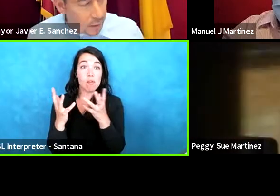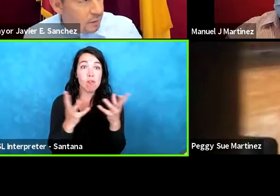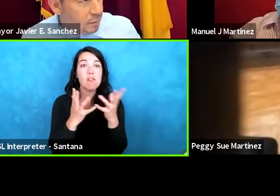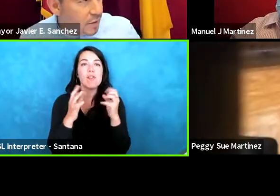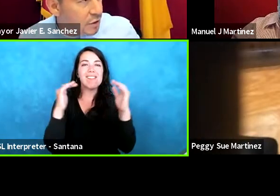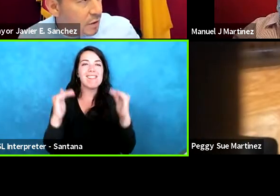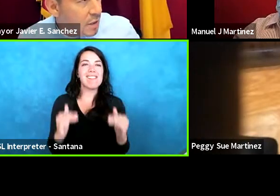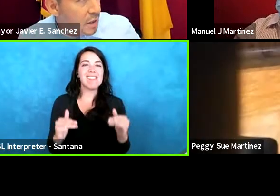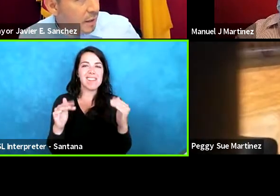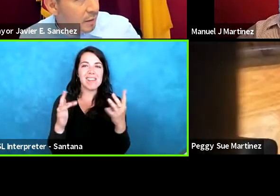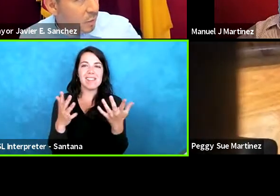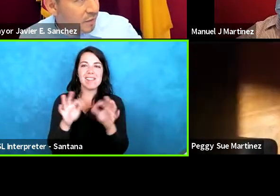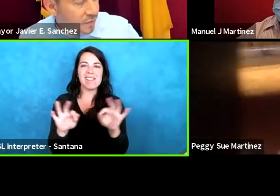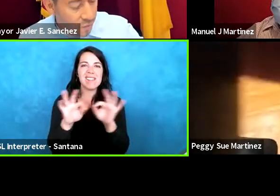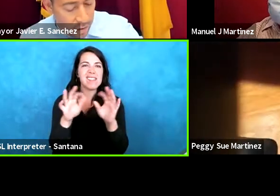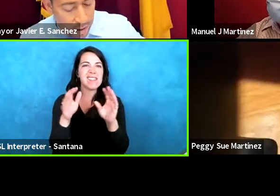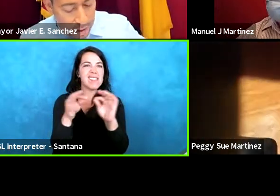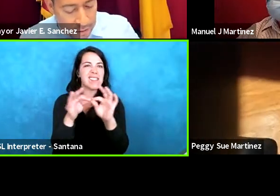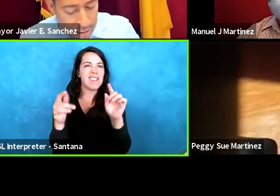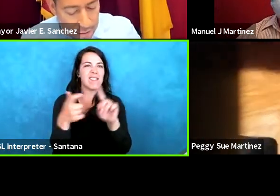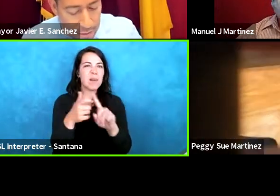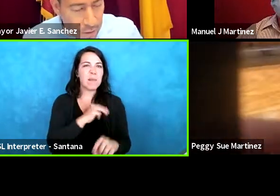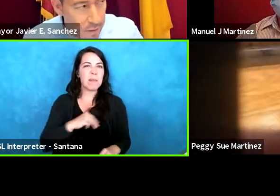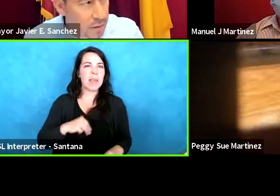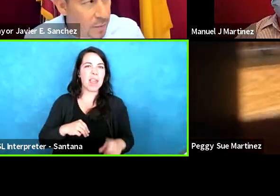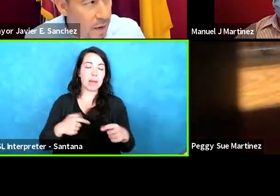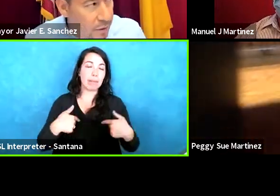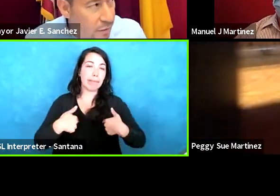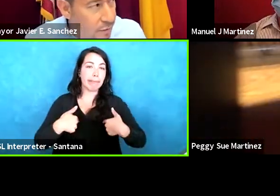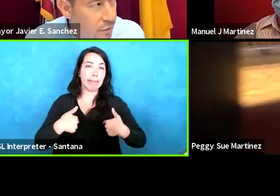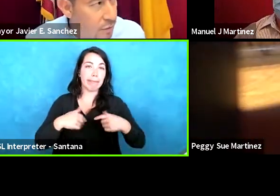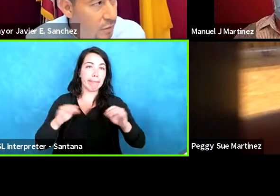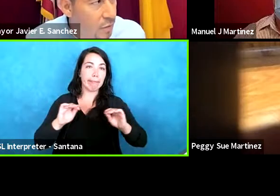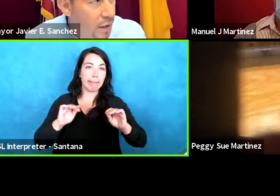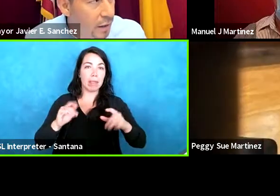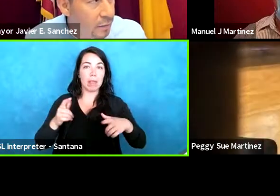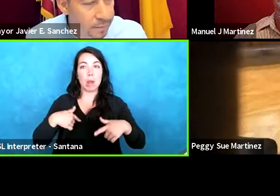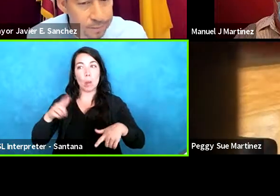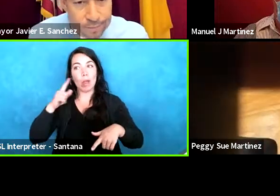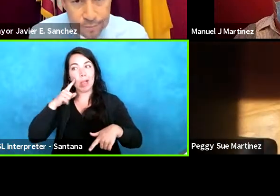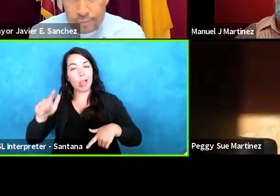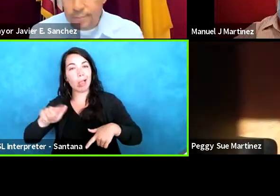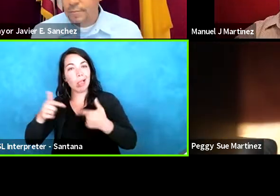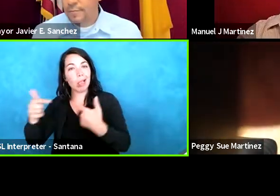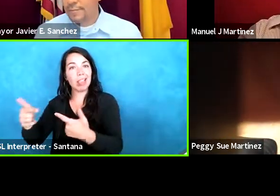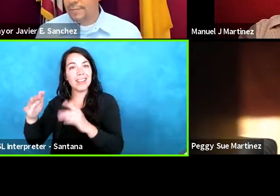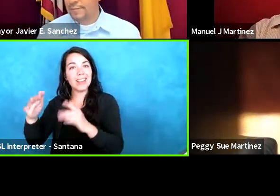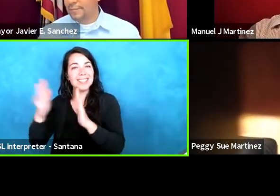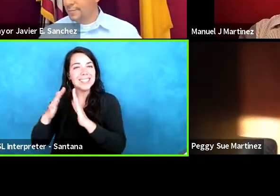a whole lot to mention. And we've deferred that actually to our City Manager. So go right ahead.